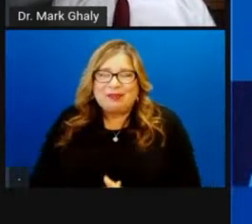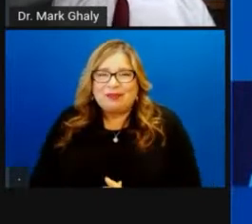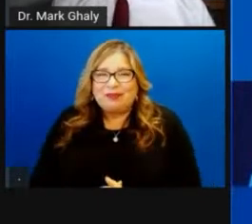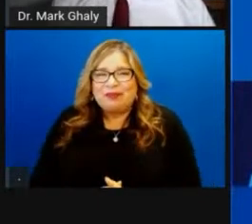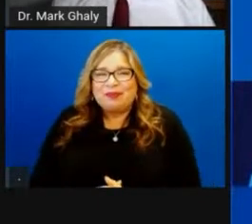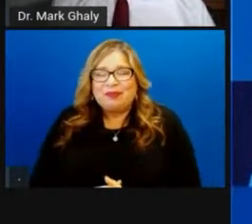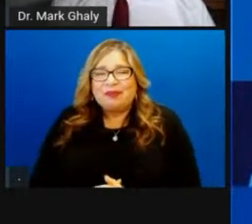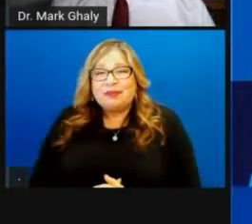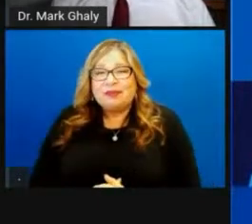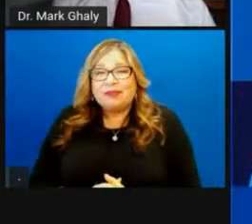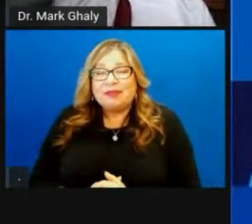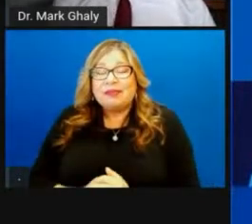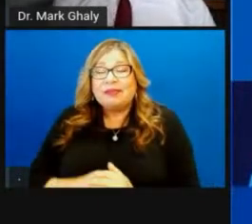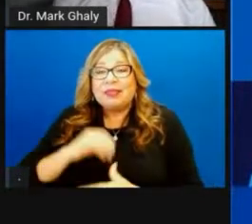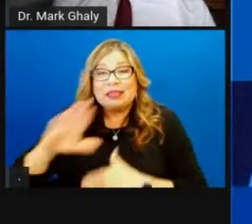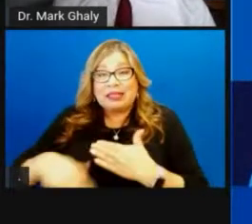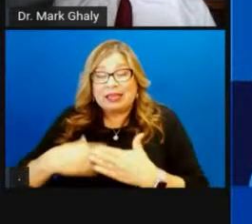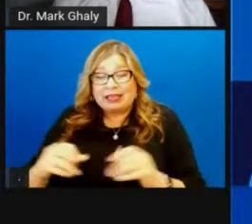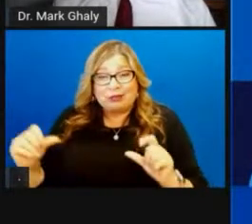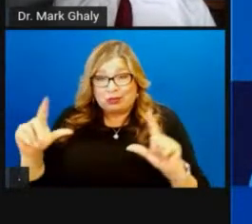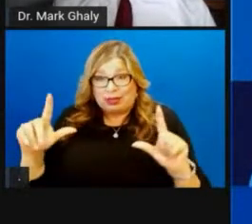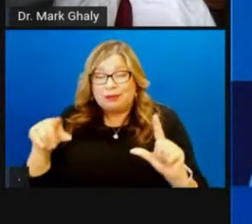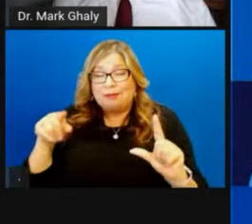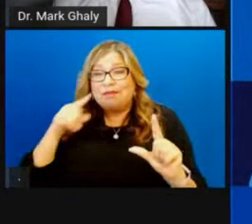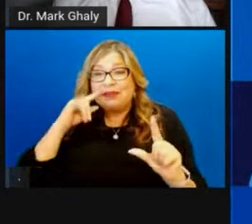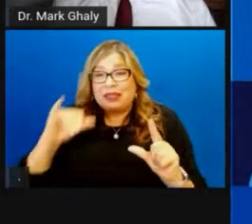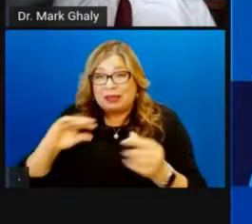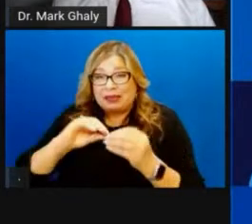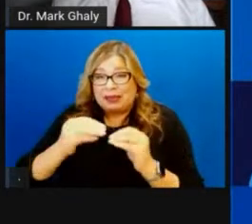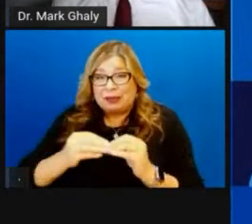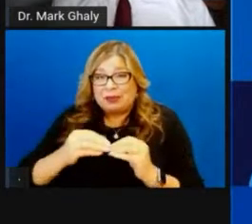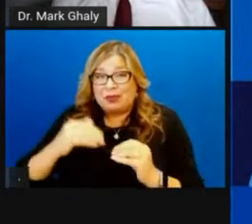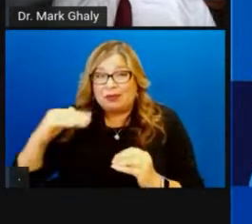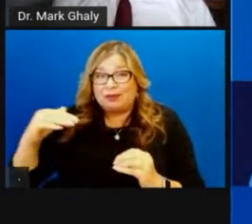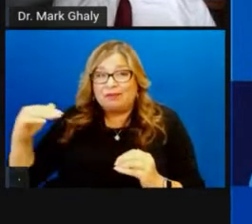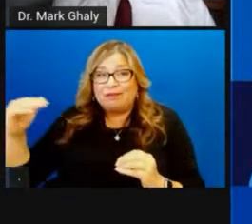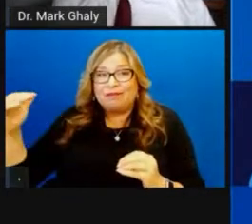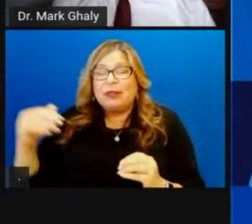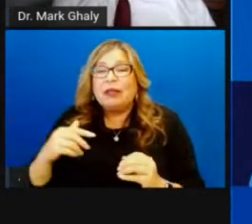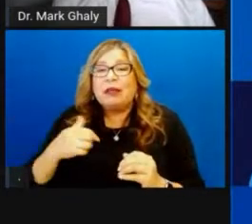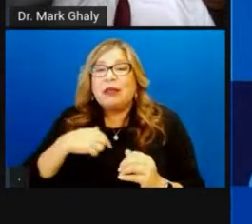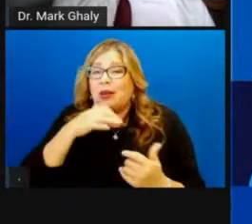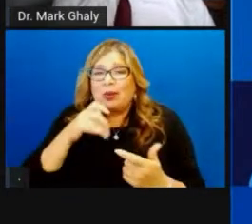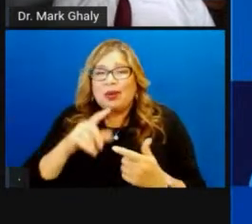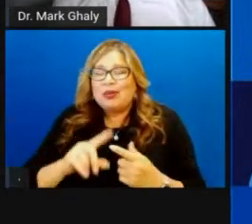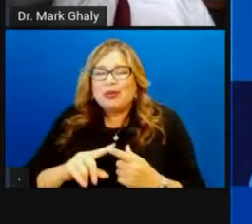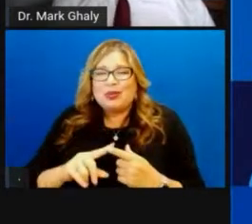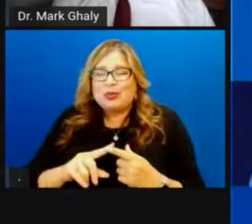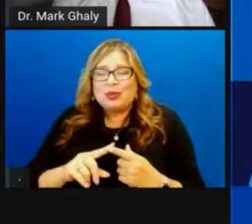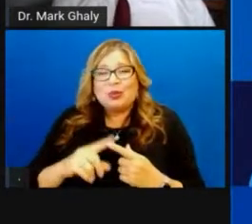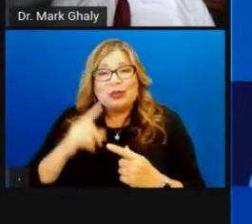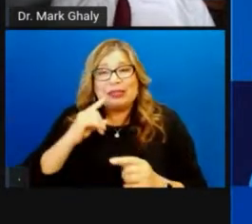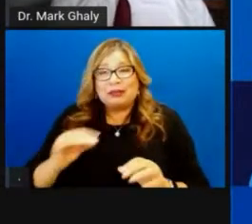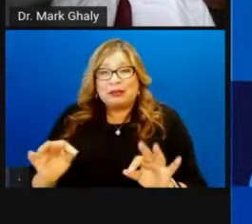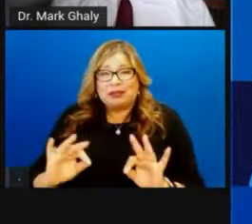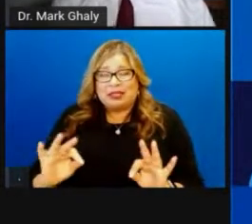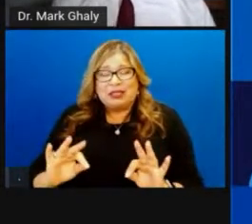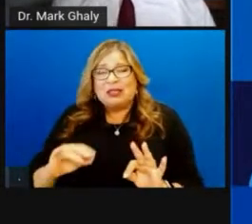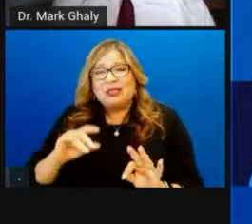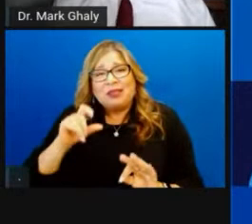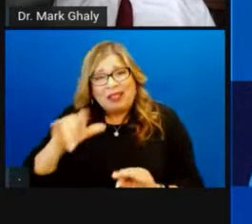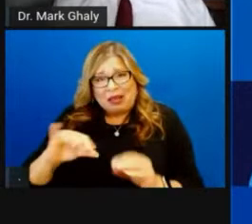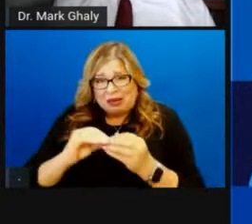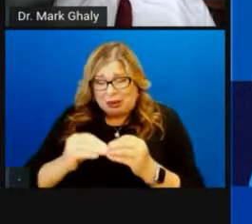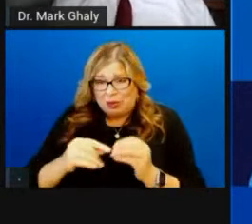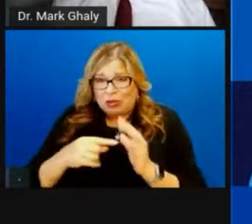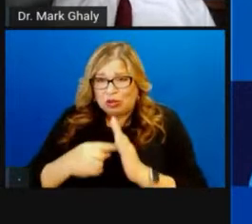These numbers that I'm sharing, I don't want to take them lightly. There is tragedy here.